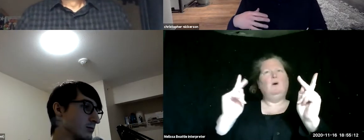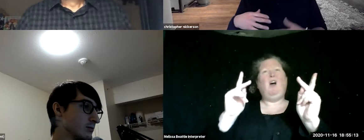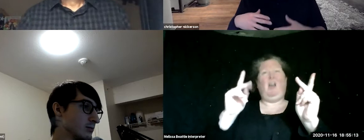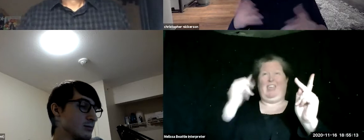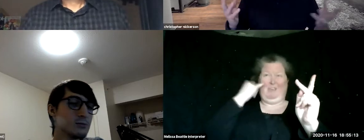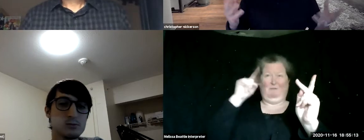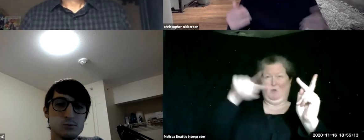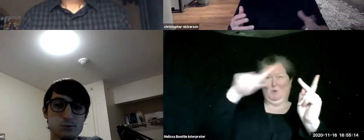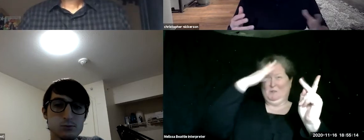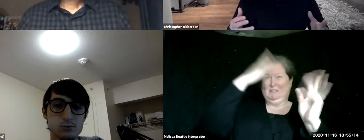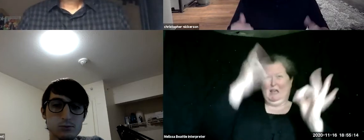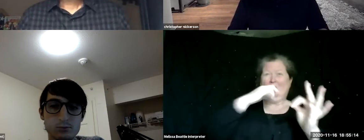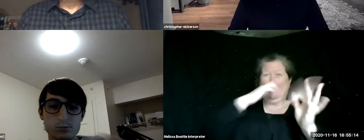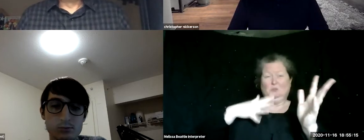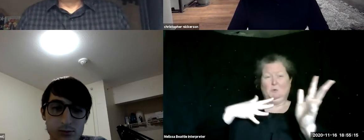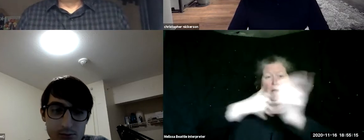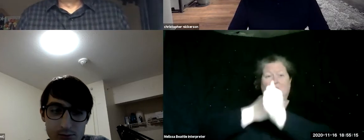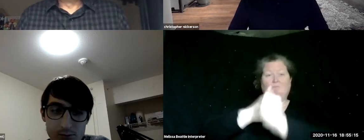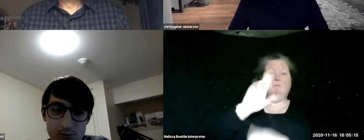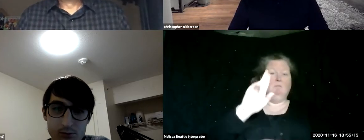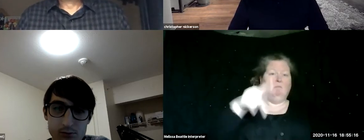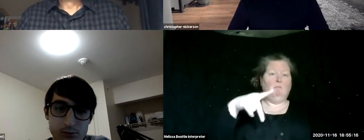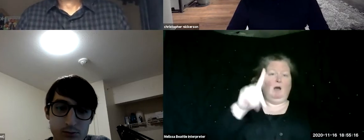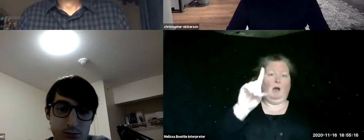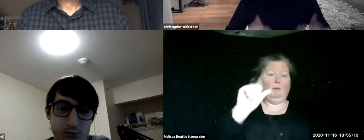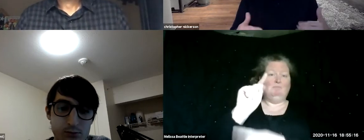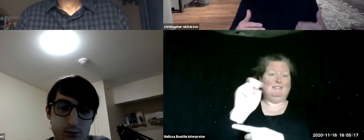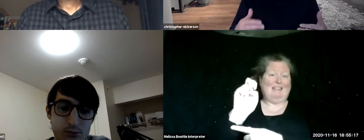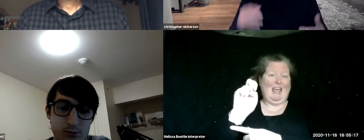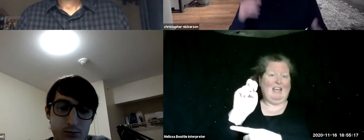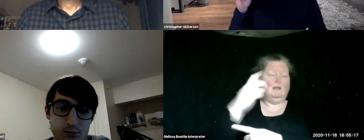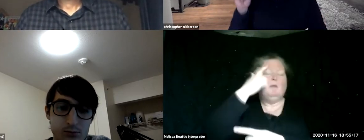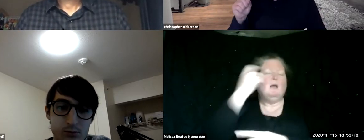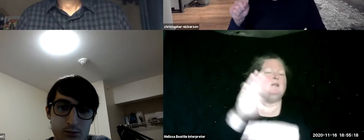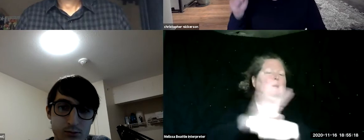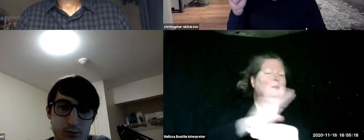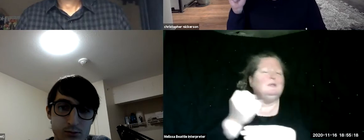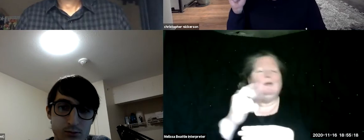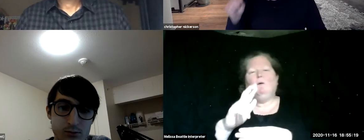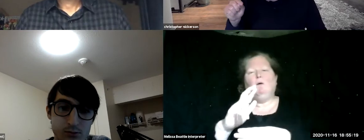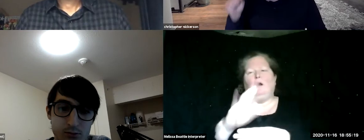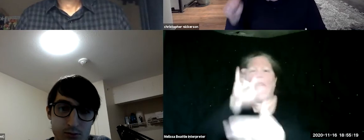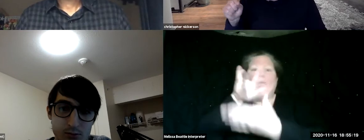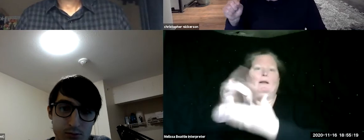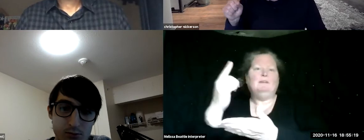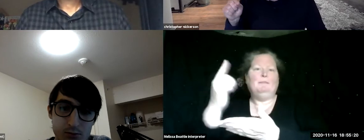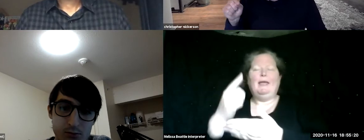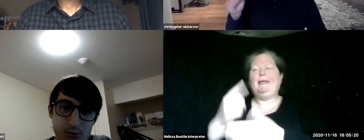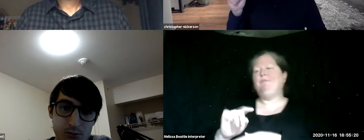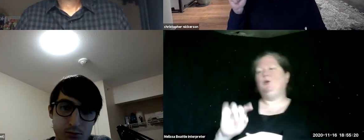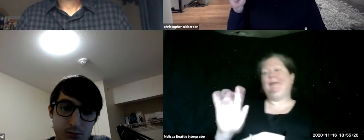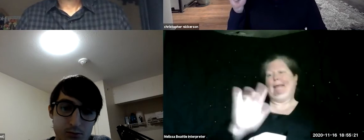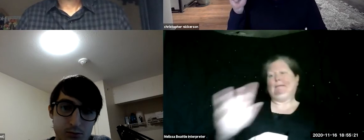something because they're like too busy or they're in the middle of something, like just let them know that when you click the button that says cancel or put it off to